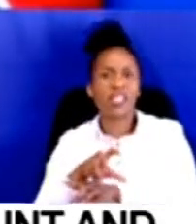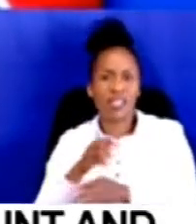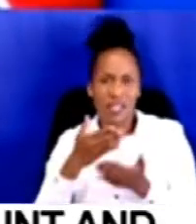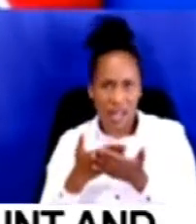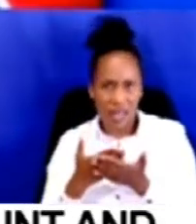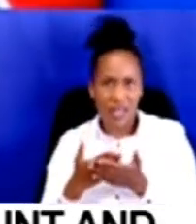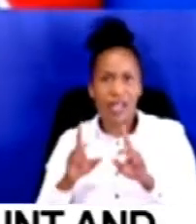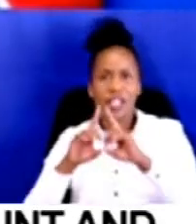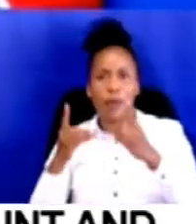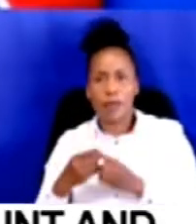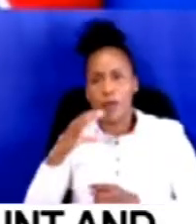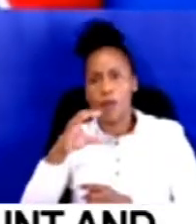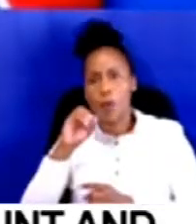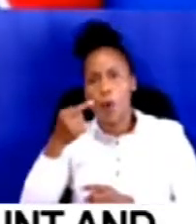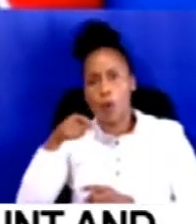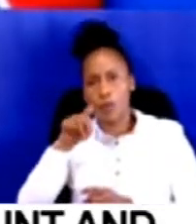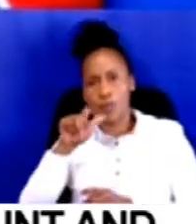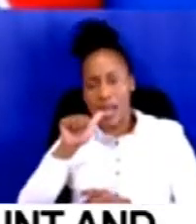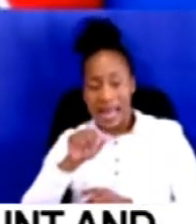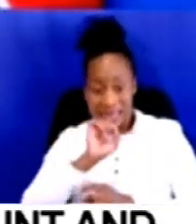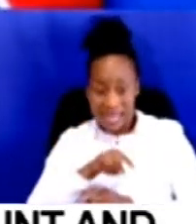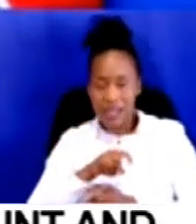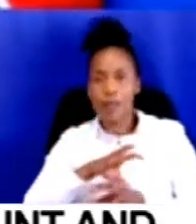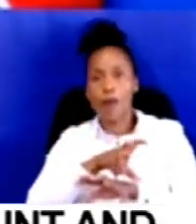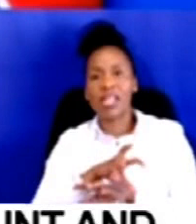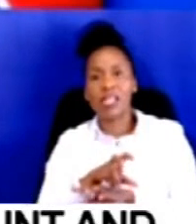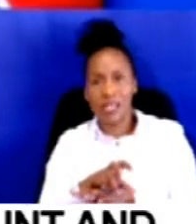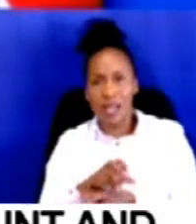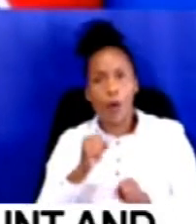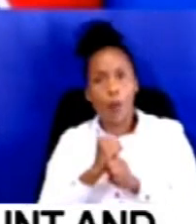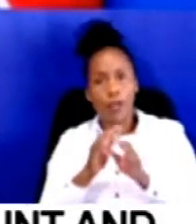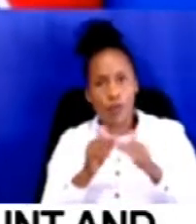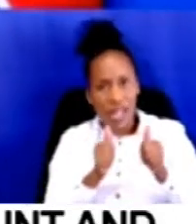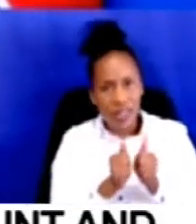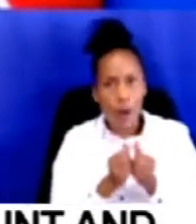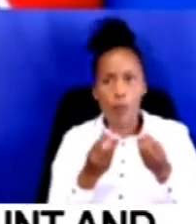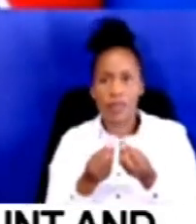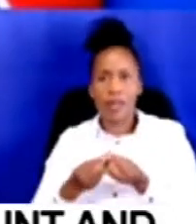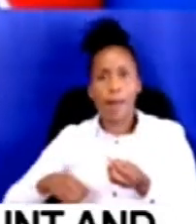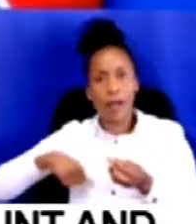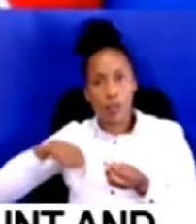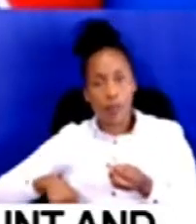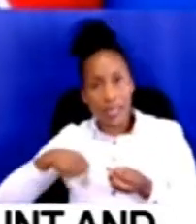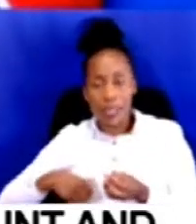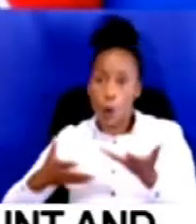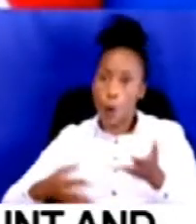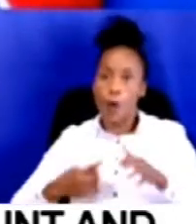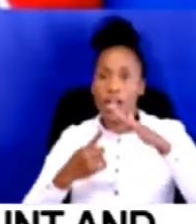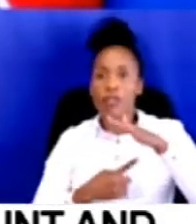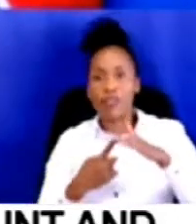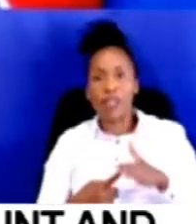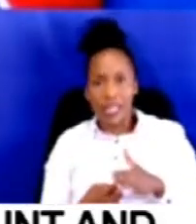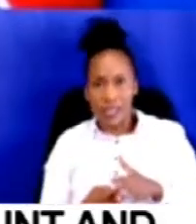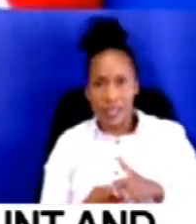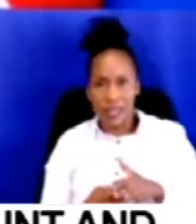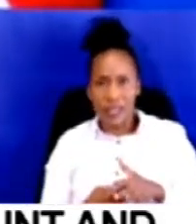the Department of Culture in a province, and work together with a municipality or a district, we can